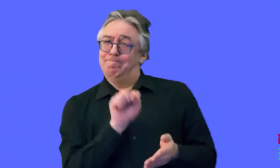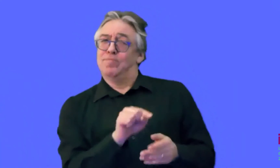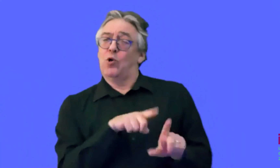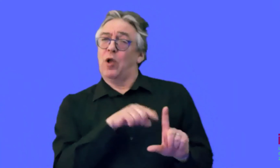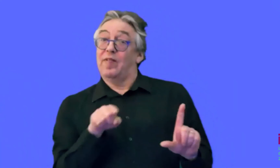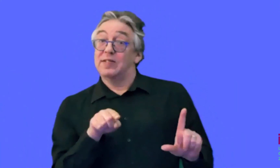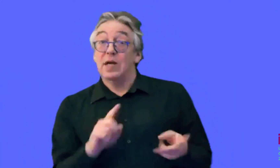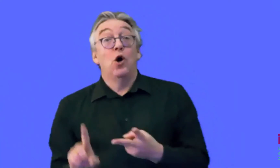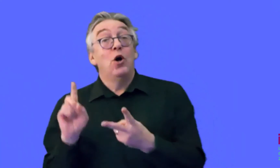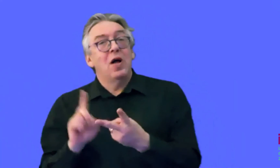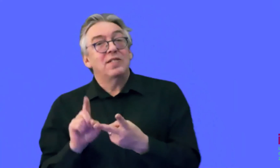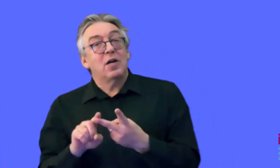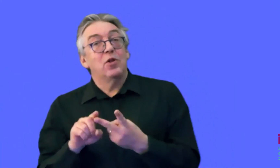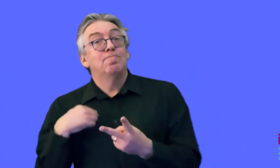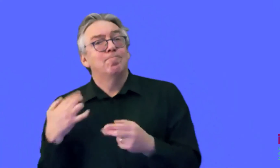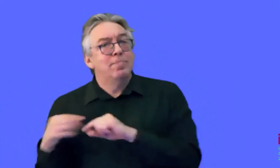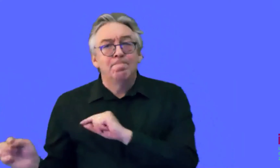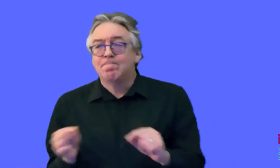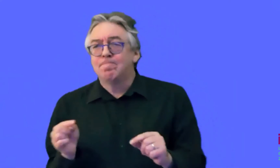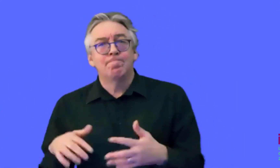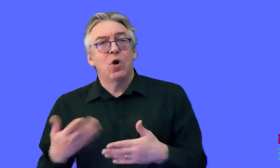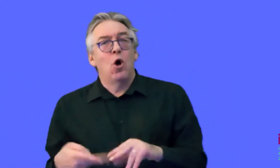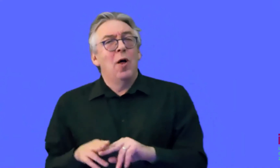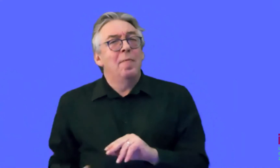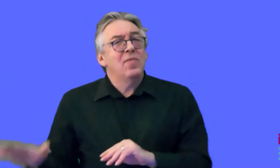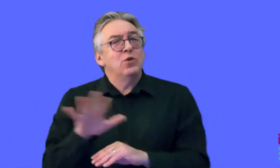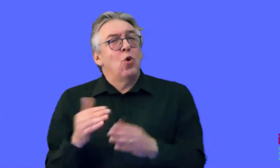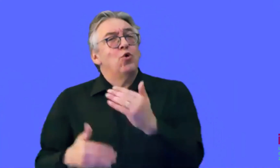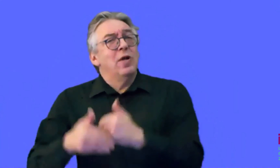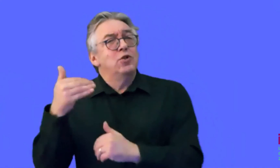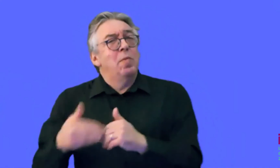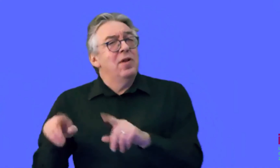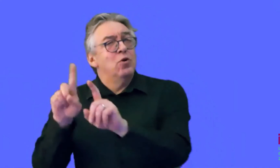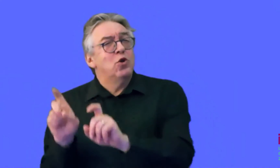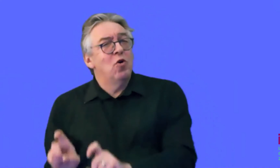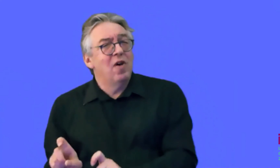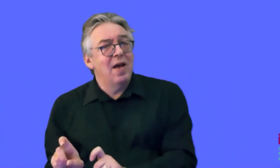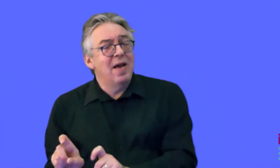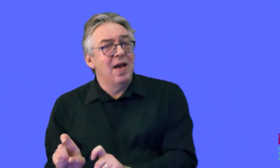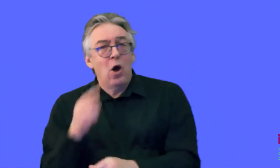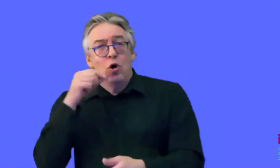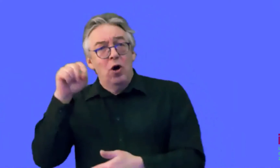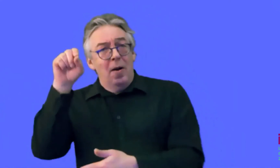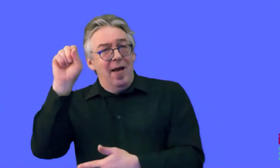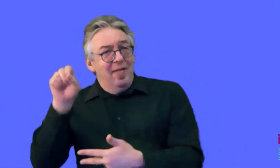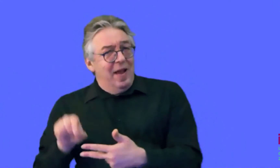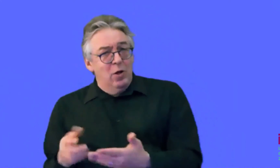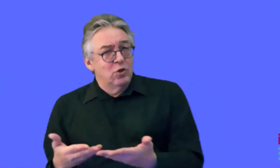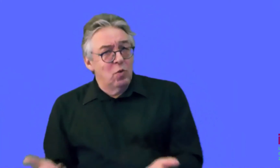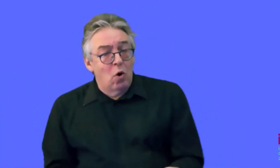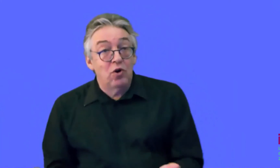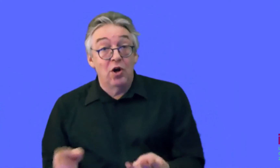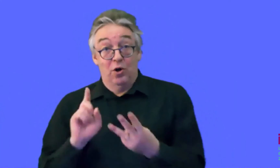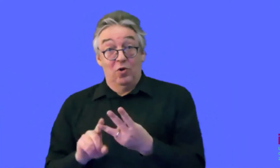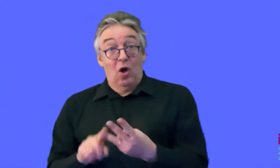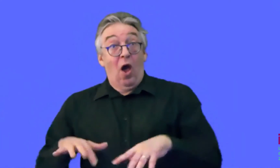possible indicators for the proposed national disability survey. The number three is the methodology on how to do it. Number four is how